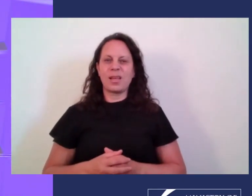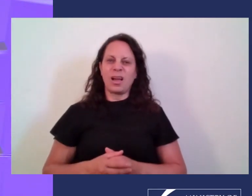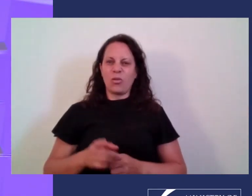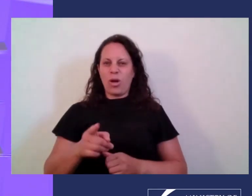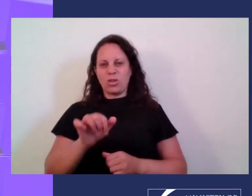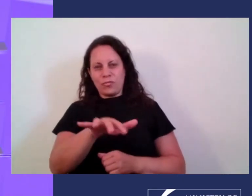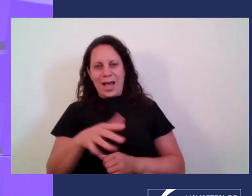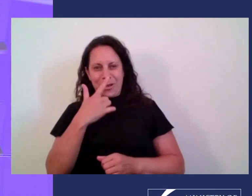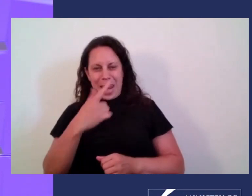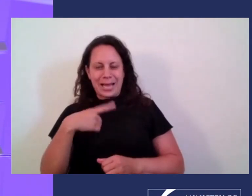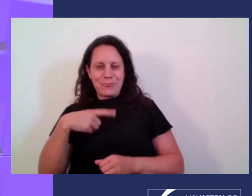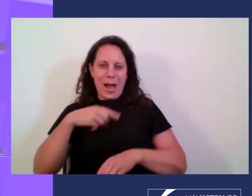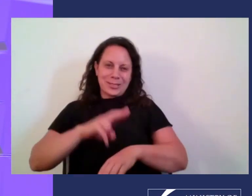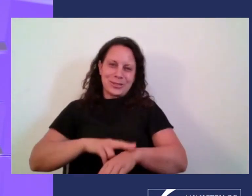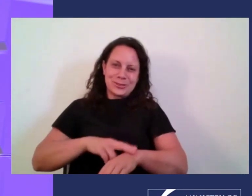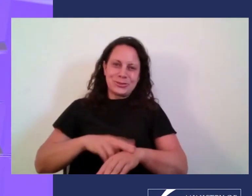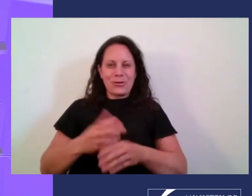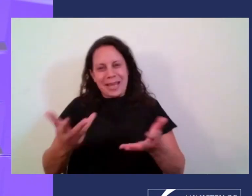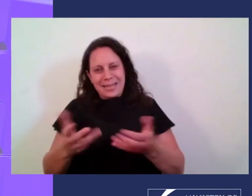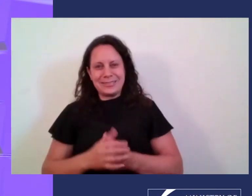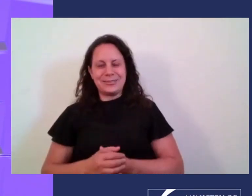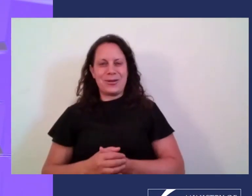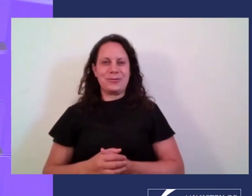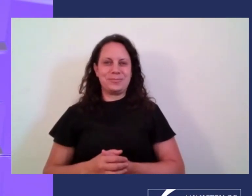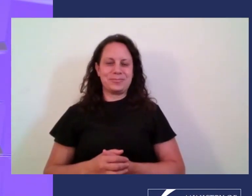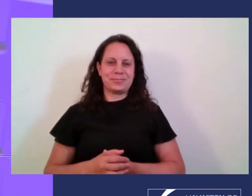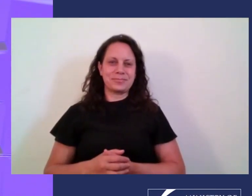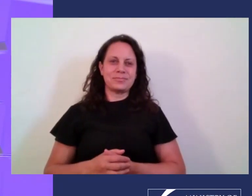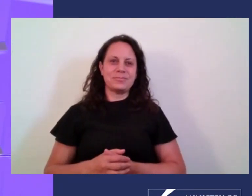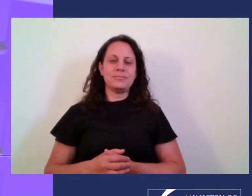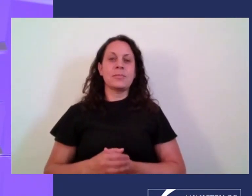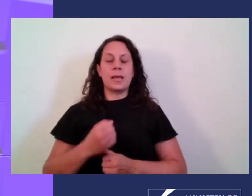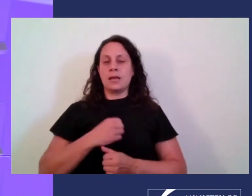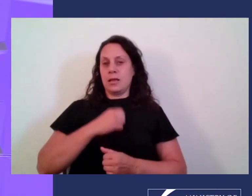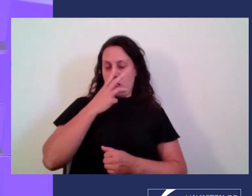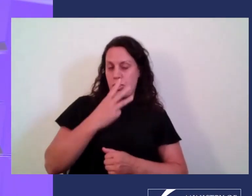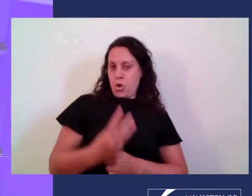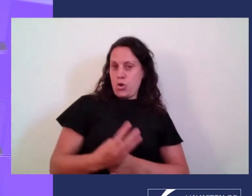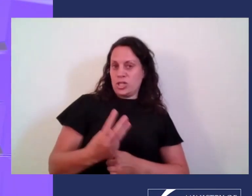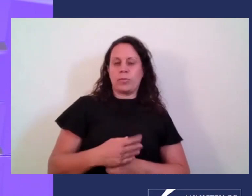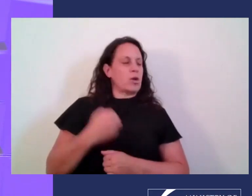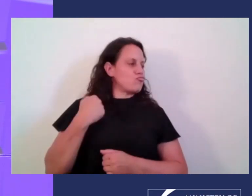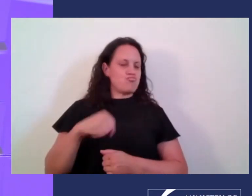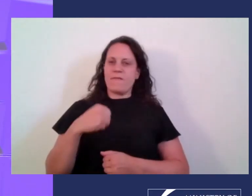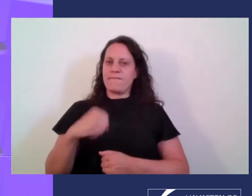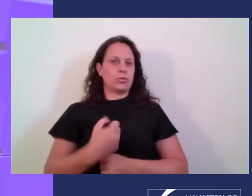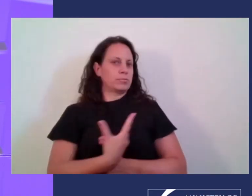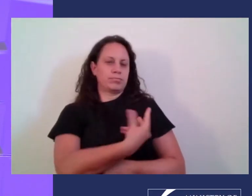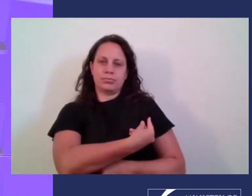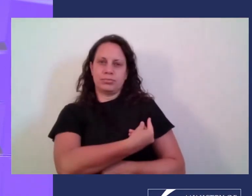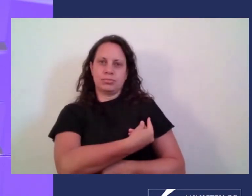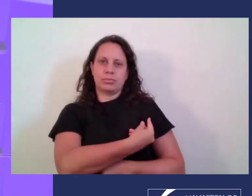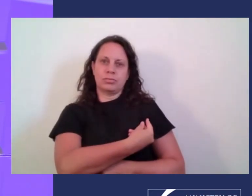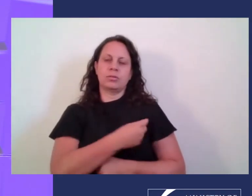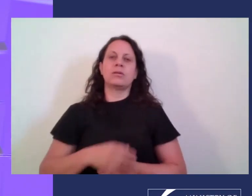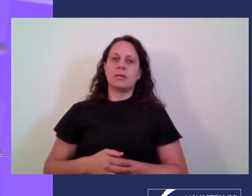guys. So here's a question for you, Lily. Hine, she asks, my 13-year-old refuses to have his vaccine shots even though my household of 3